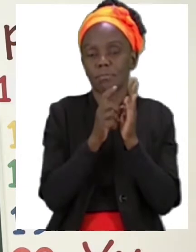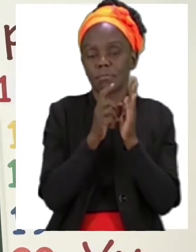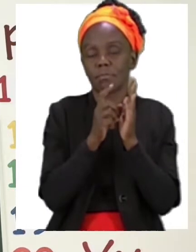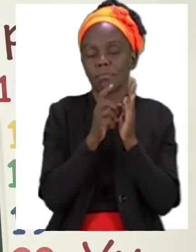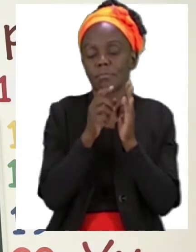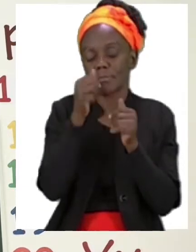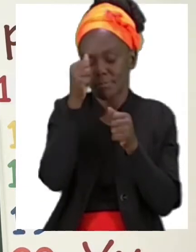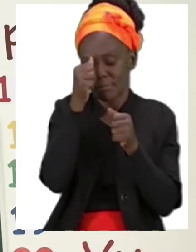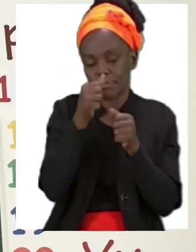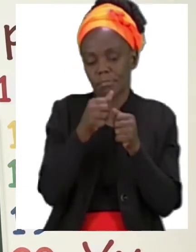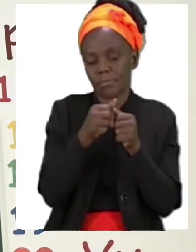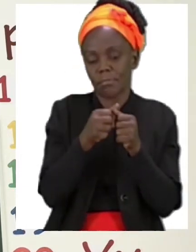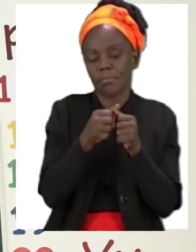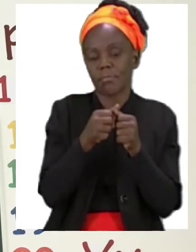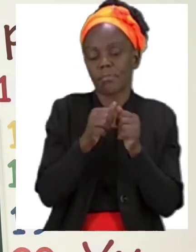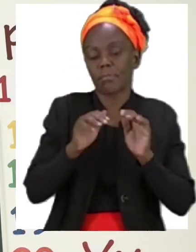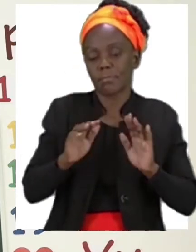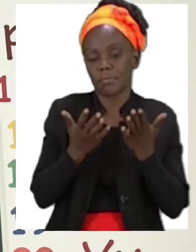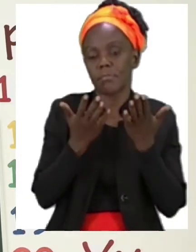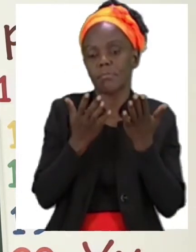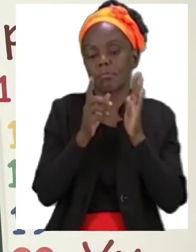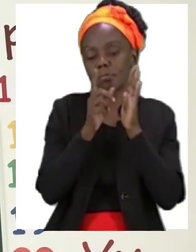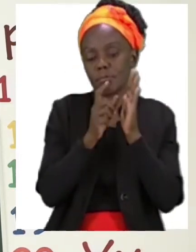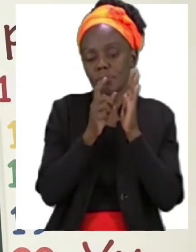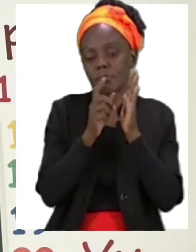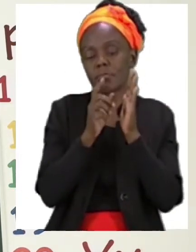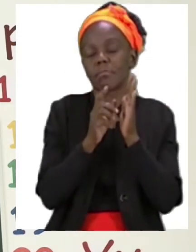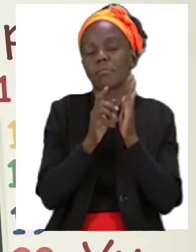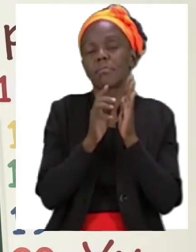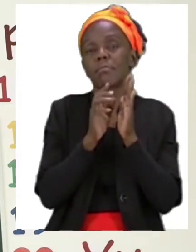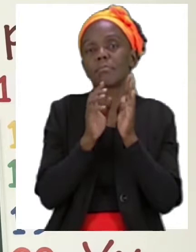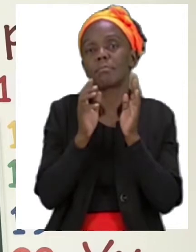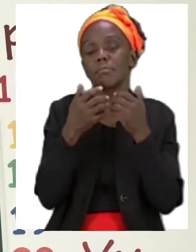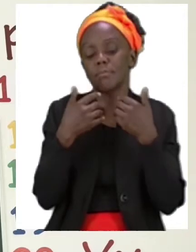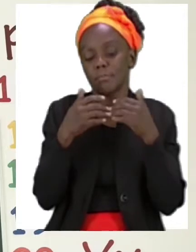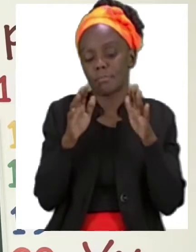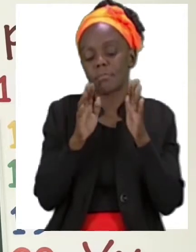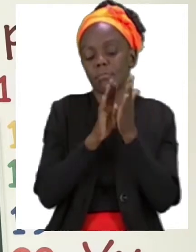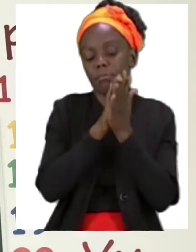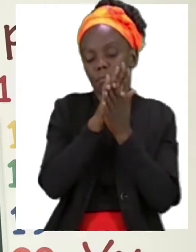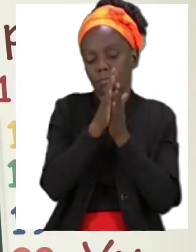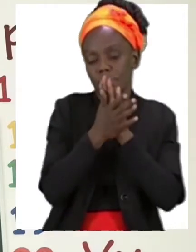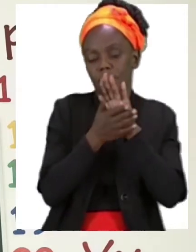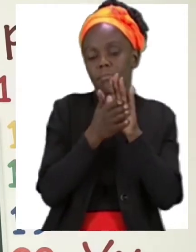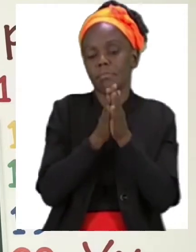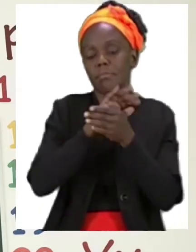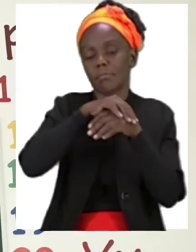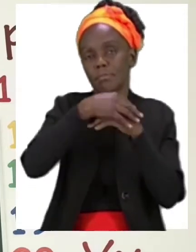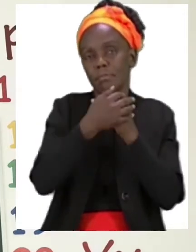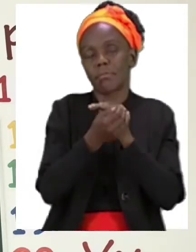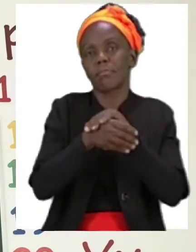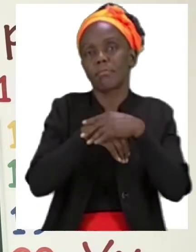remind each other how to sanitize. We start with the inside and go around our hands, very